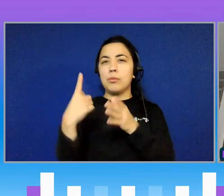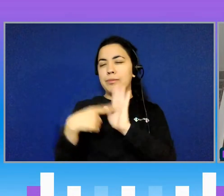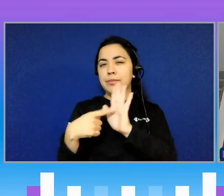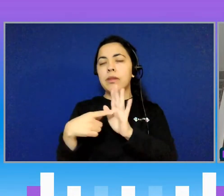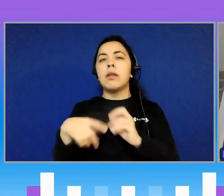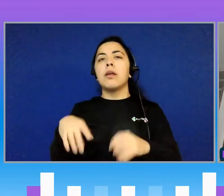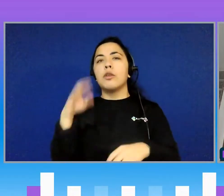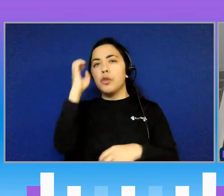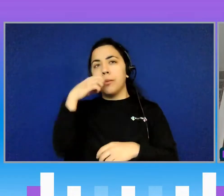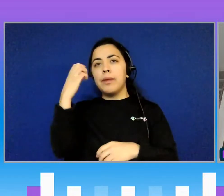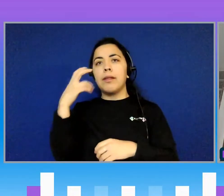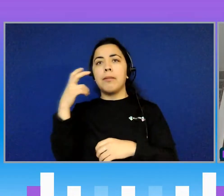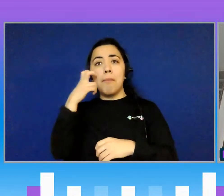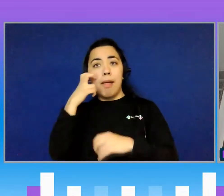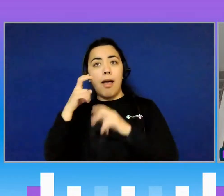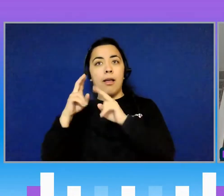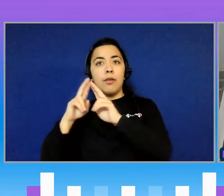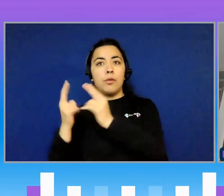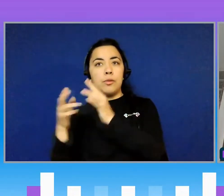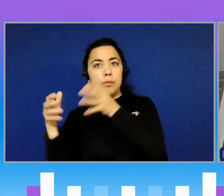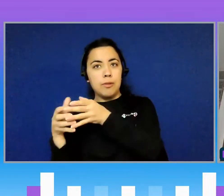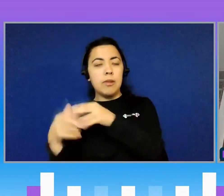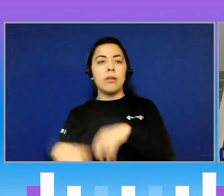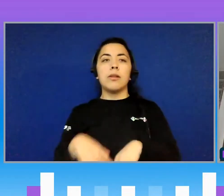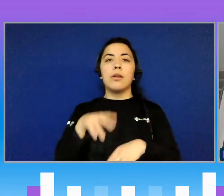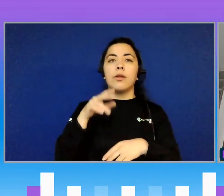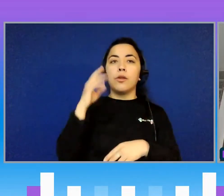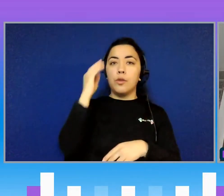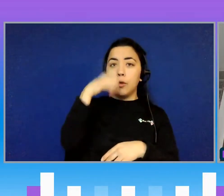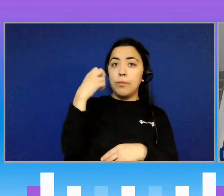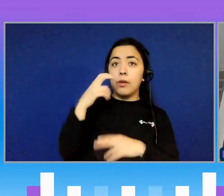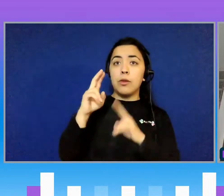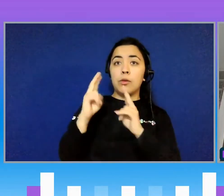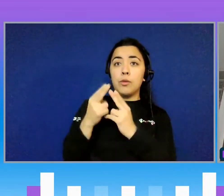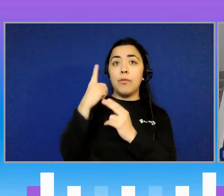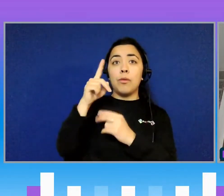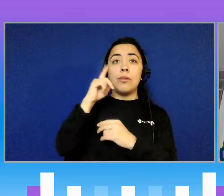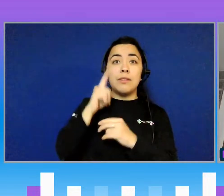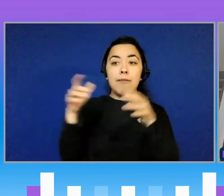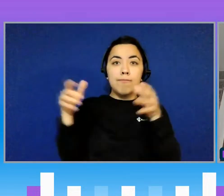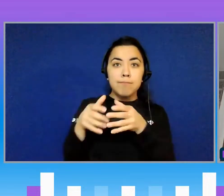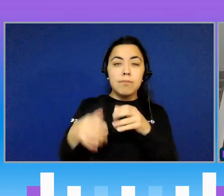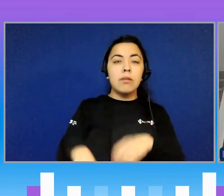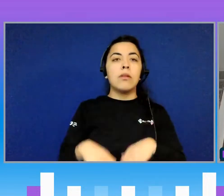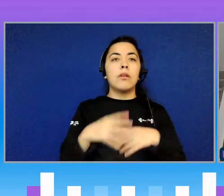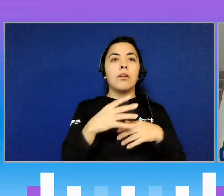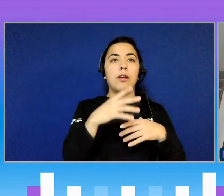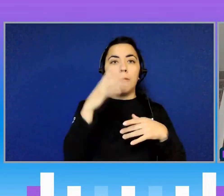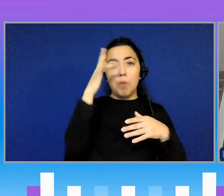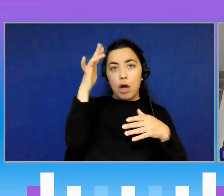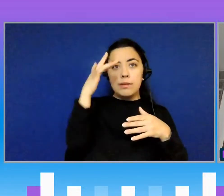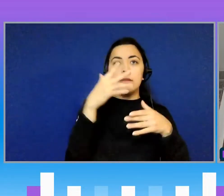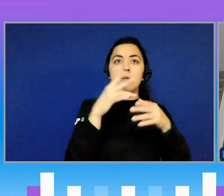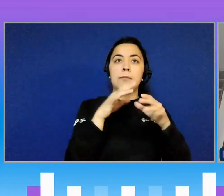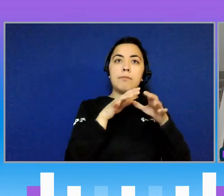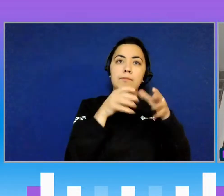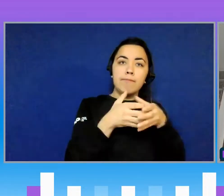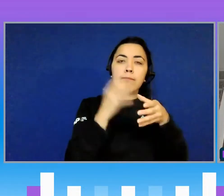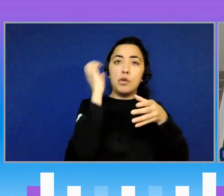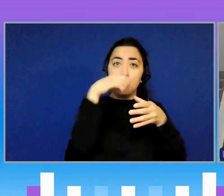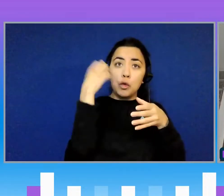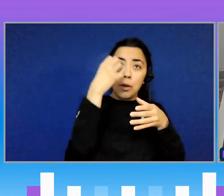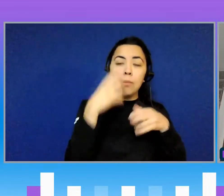Union, the European Union of the Deaf, Autism Europe, Inclusion Europe, representing people with intellectual